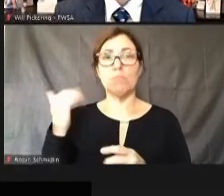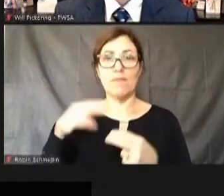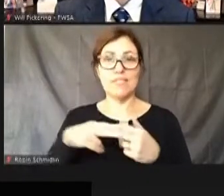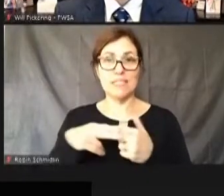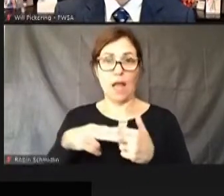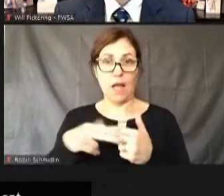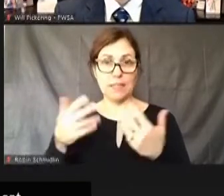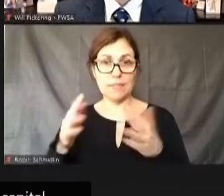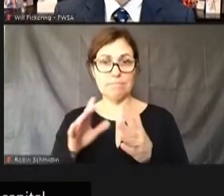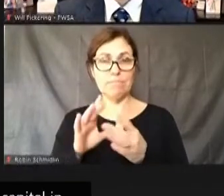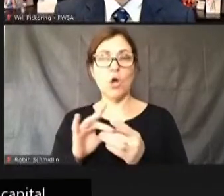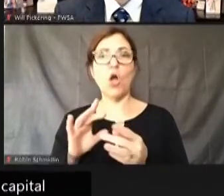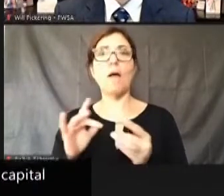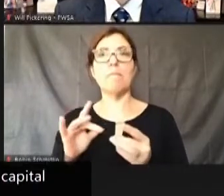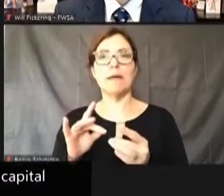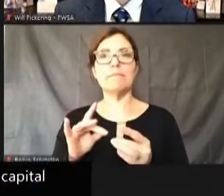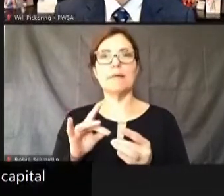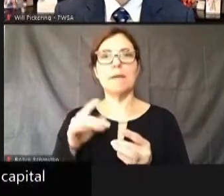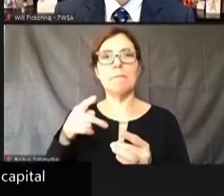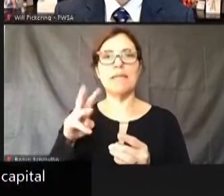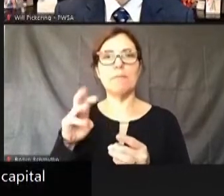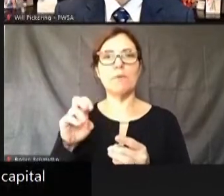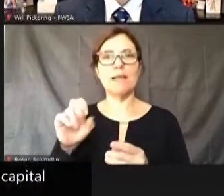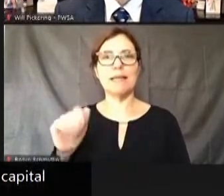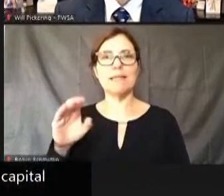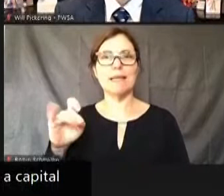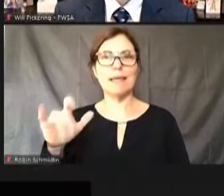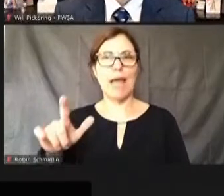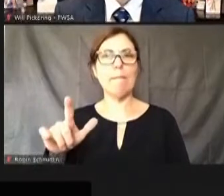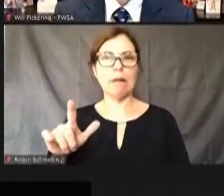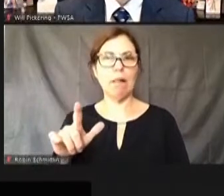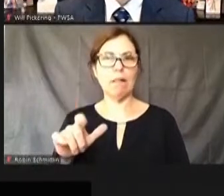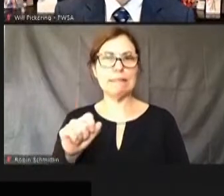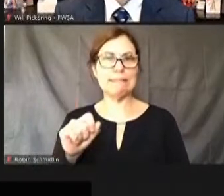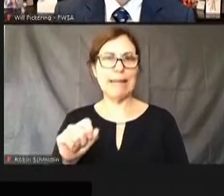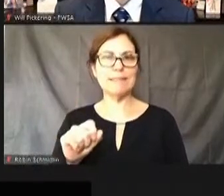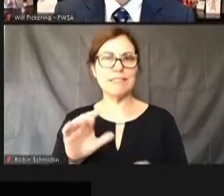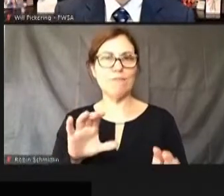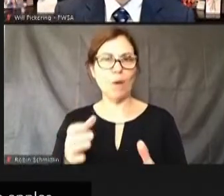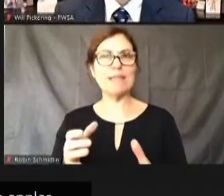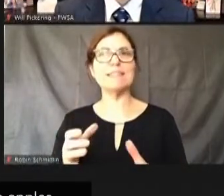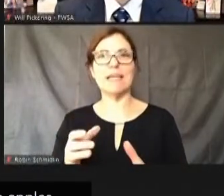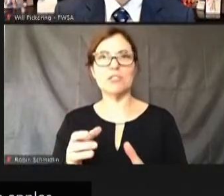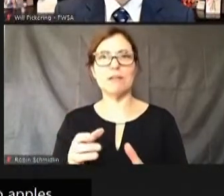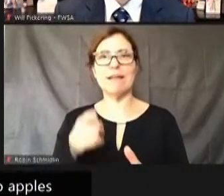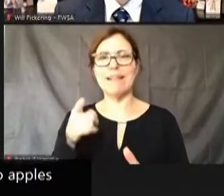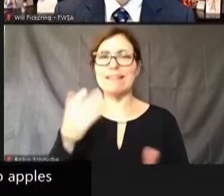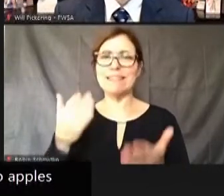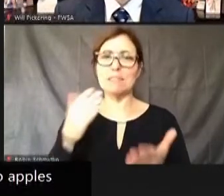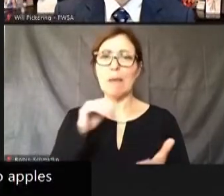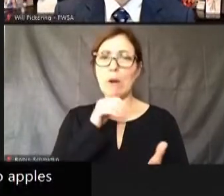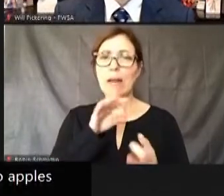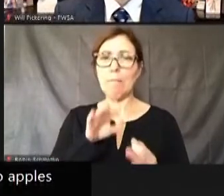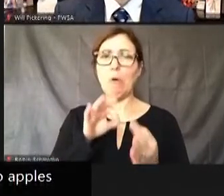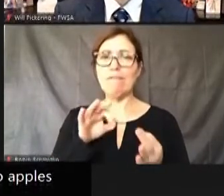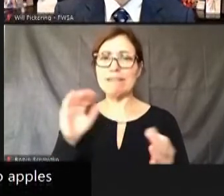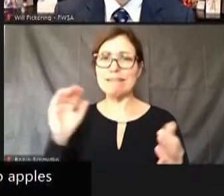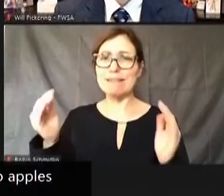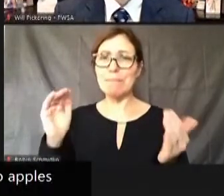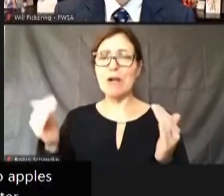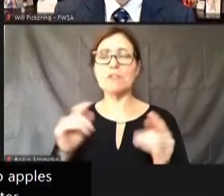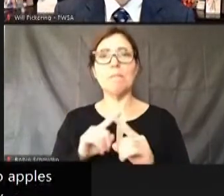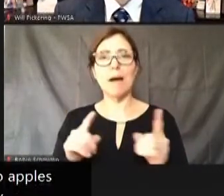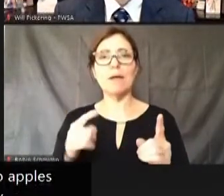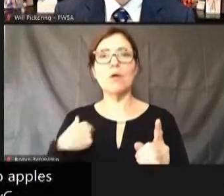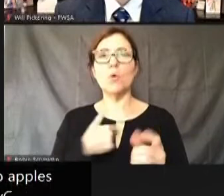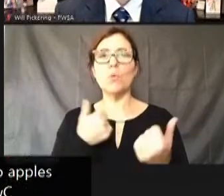is a capital intensive organization. And while this slide may not be an apples to apples comparison, we really did try to see how